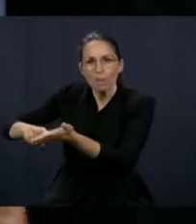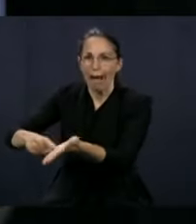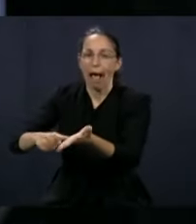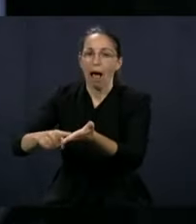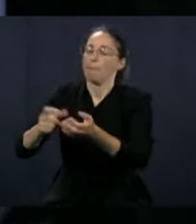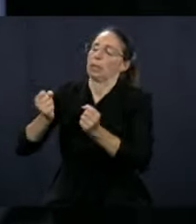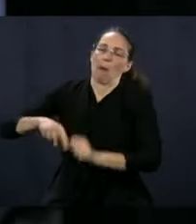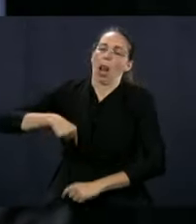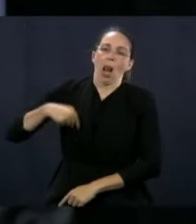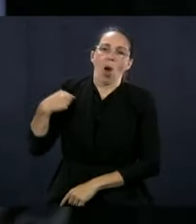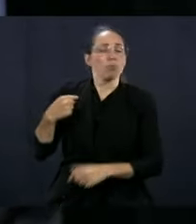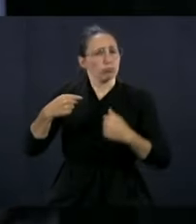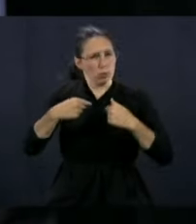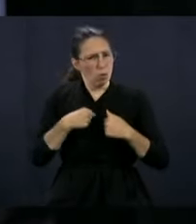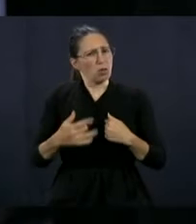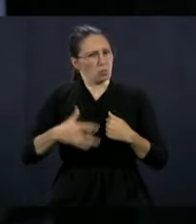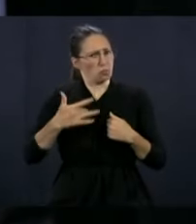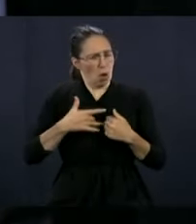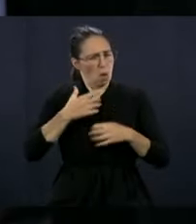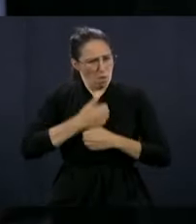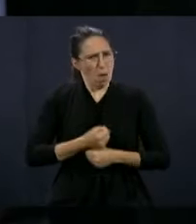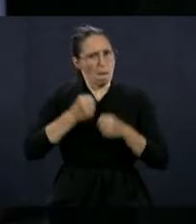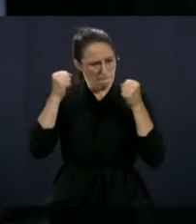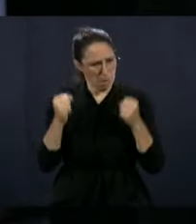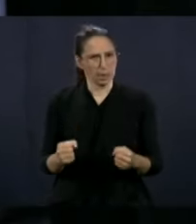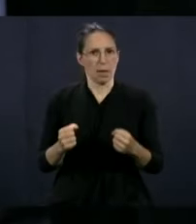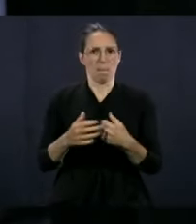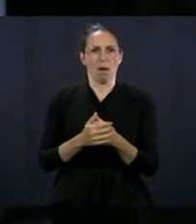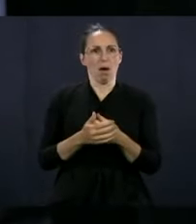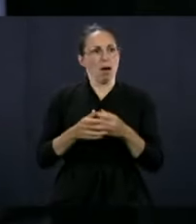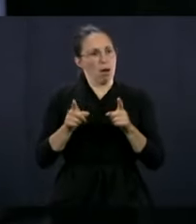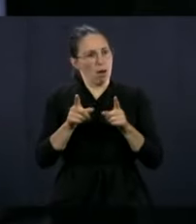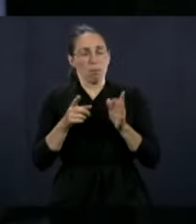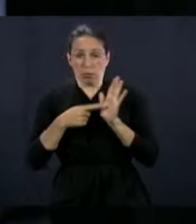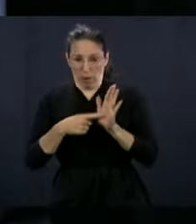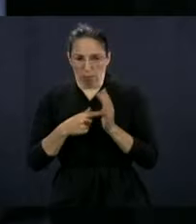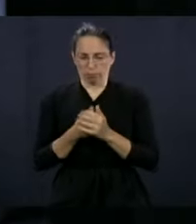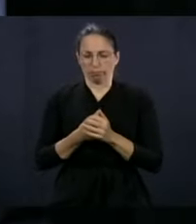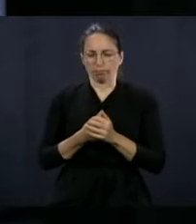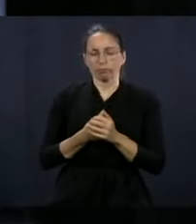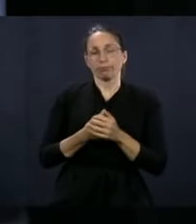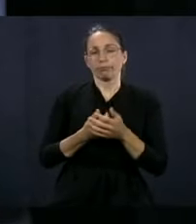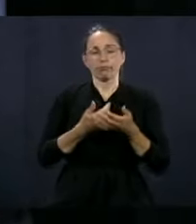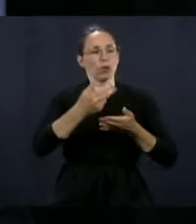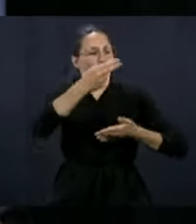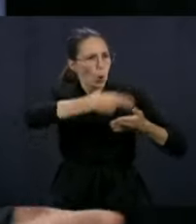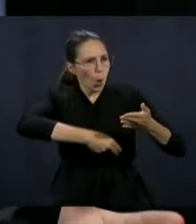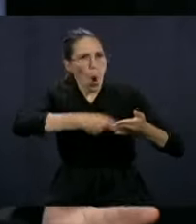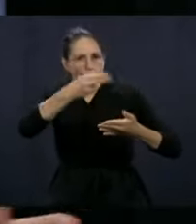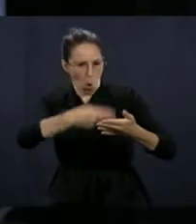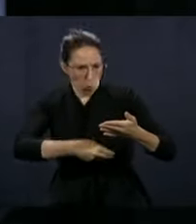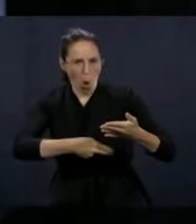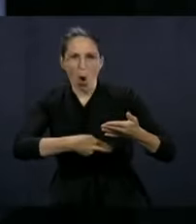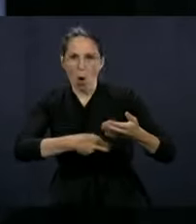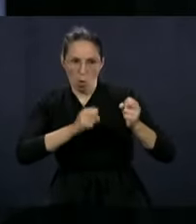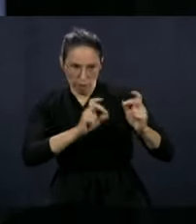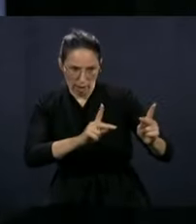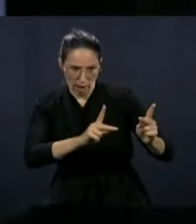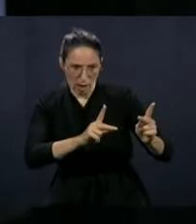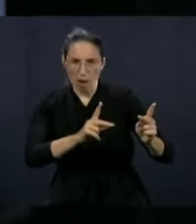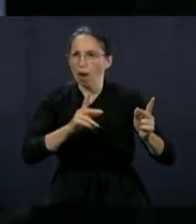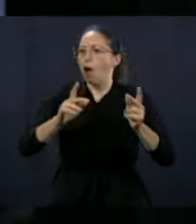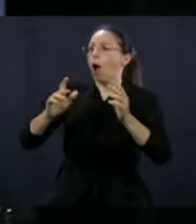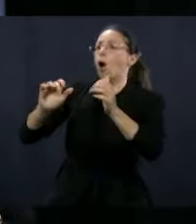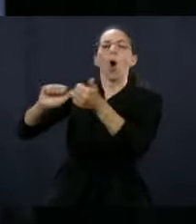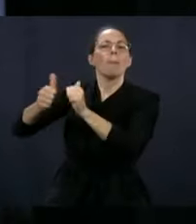the built environment. And I think that while giving contracts and while making sure that there